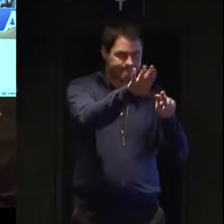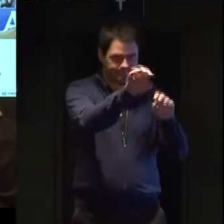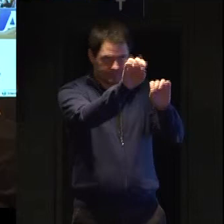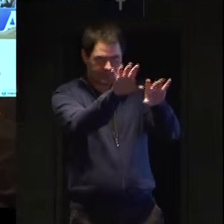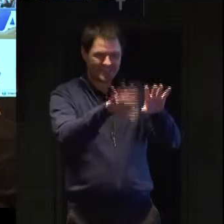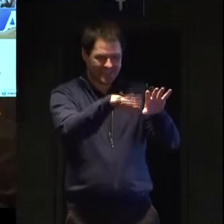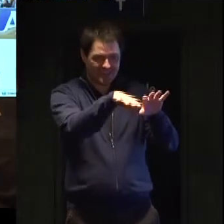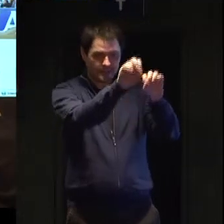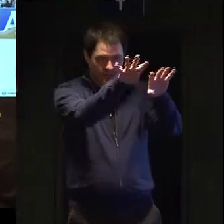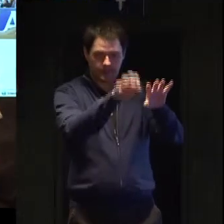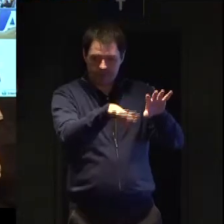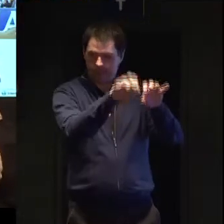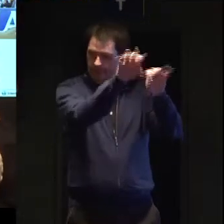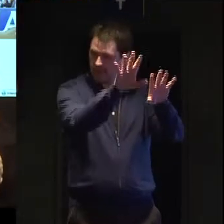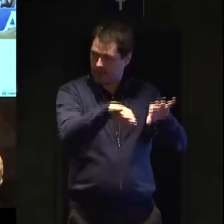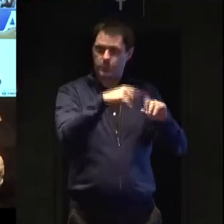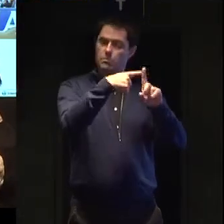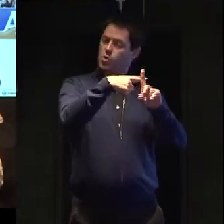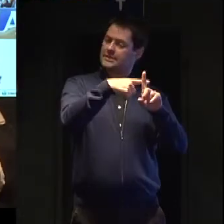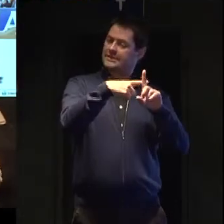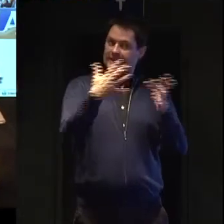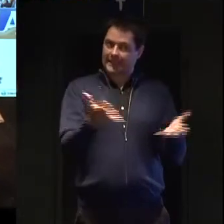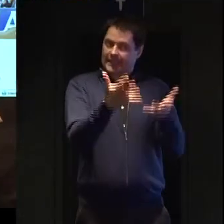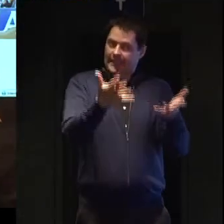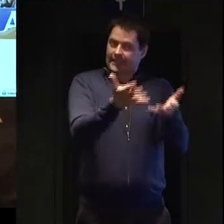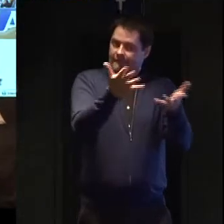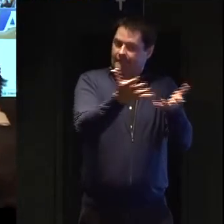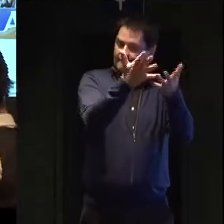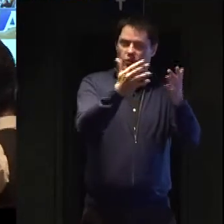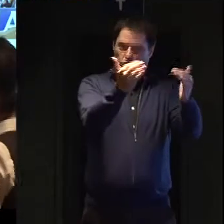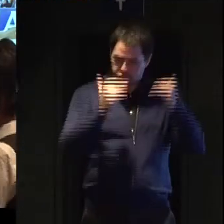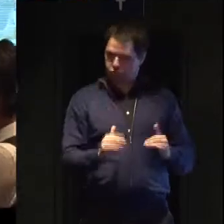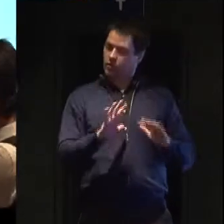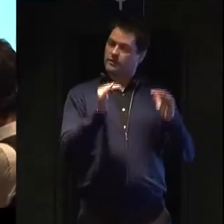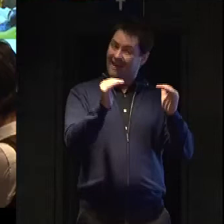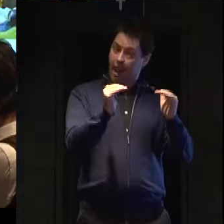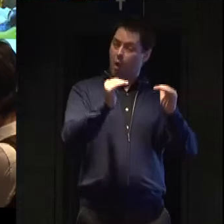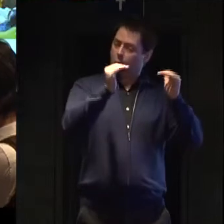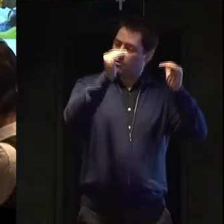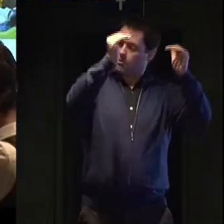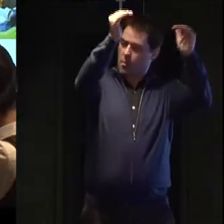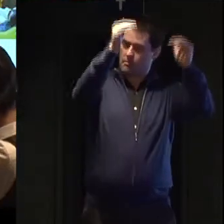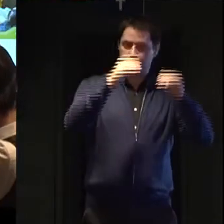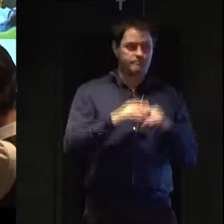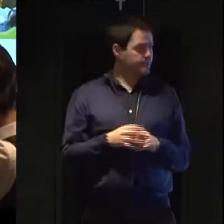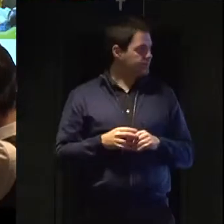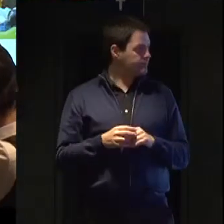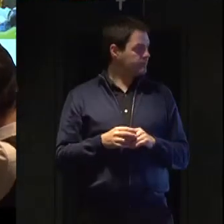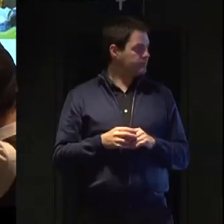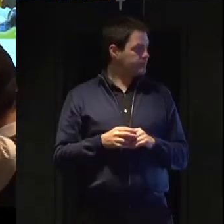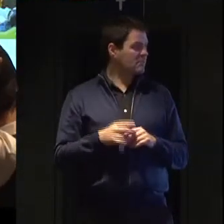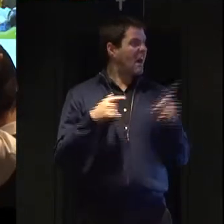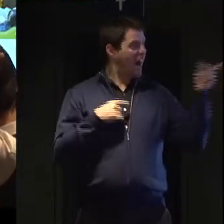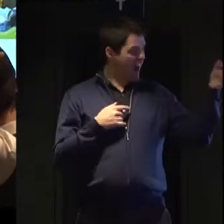sort of in a positive way and that they don't have any negative impact in terms of disability or access. We talk about